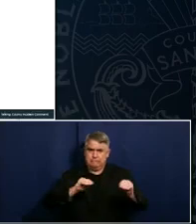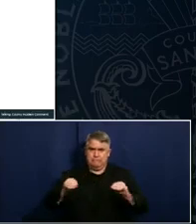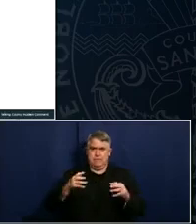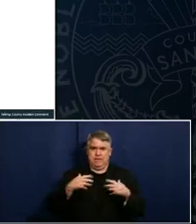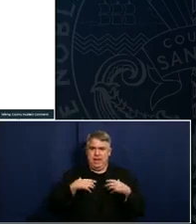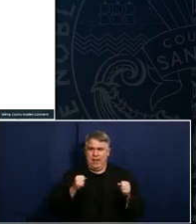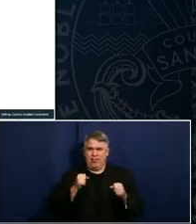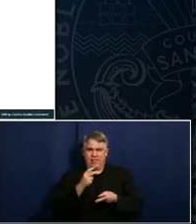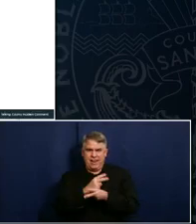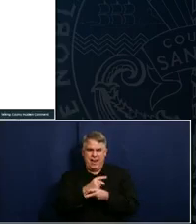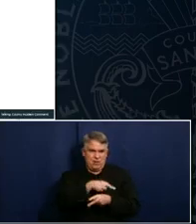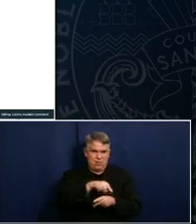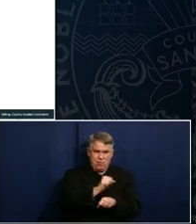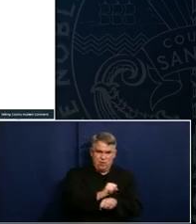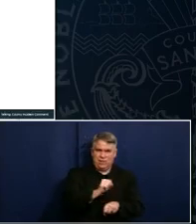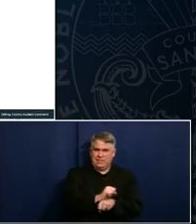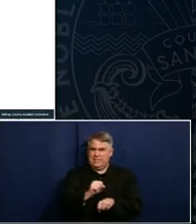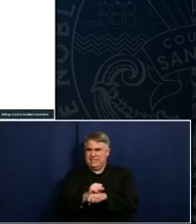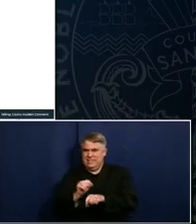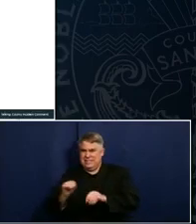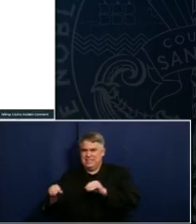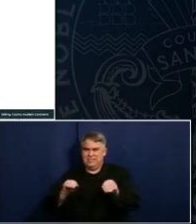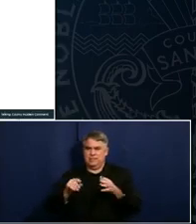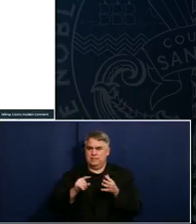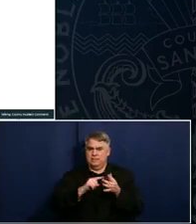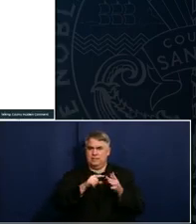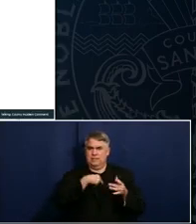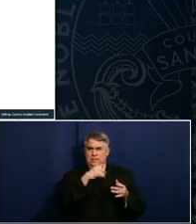through mid-December through January, we did about